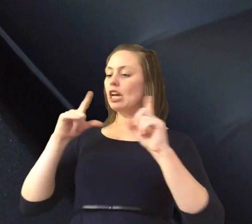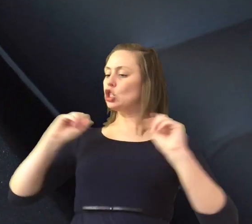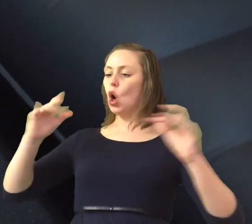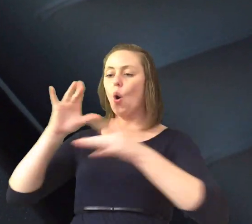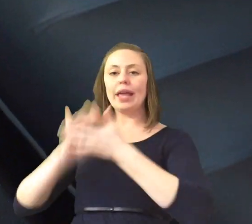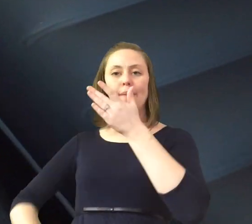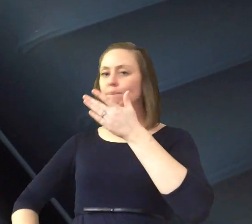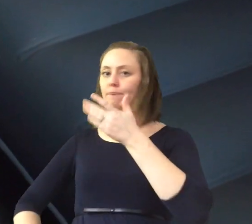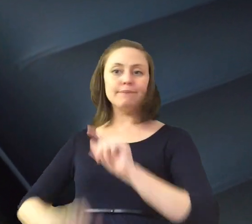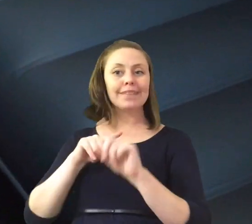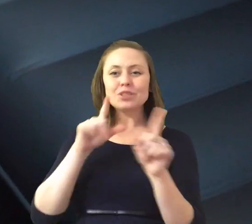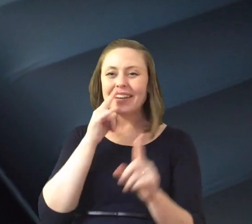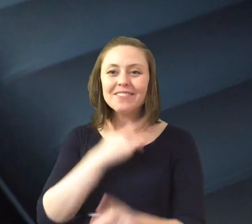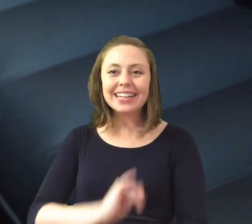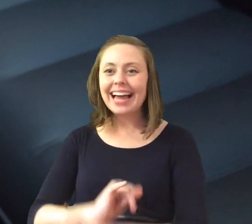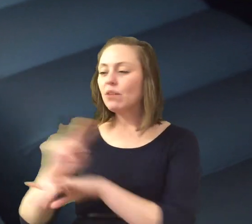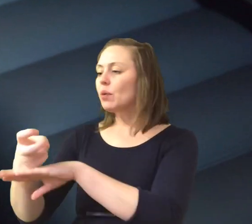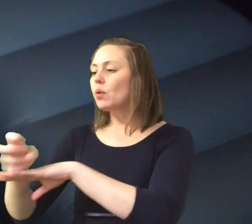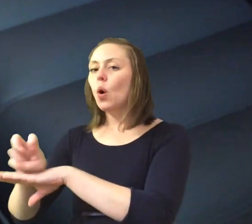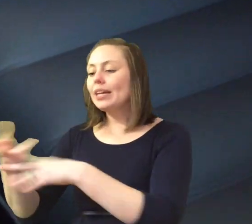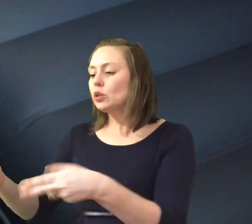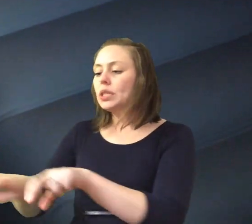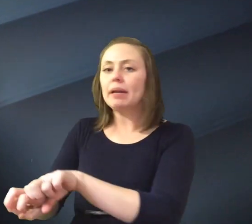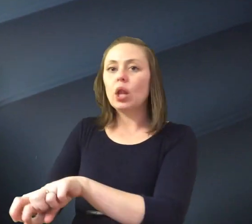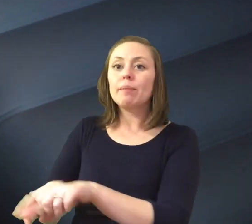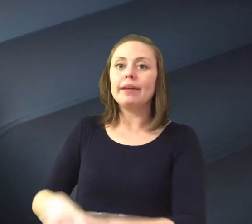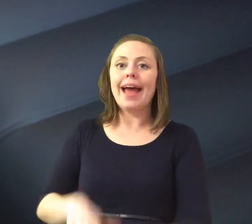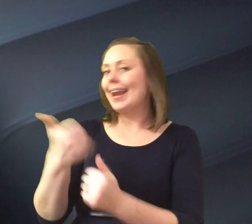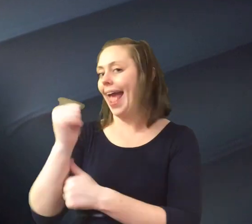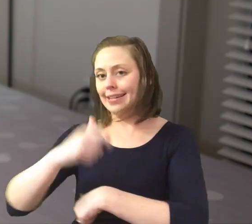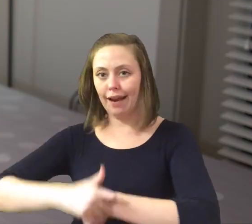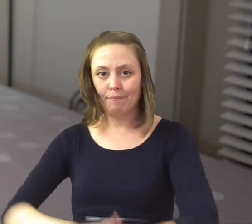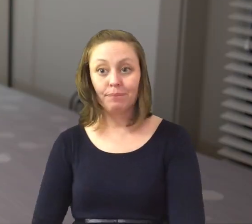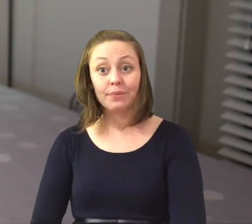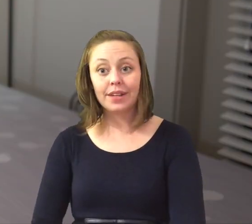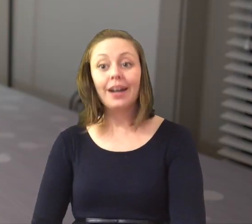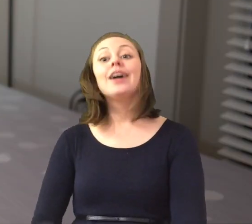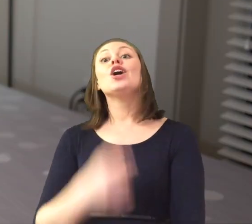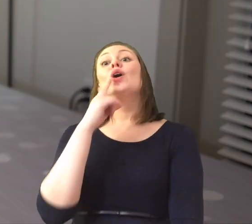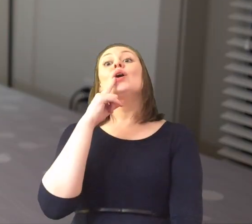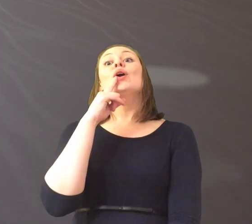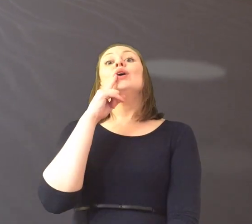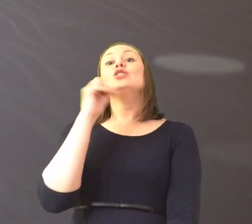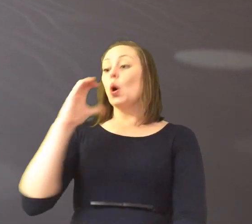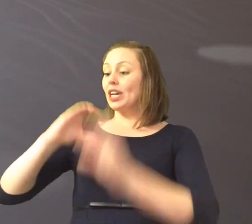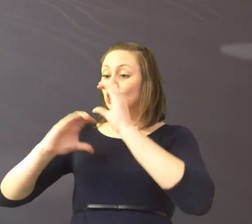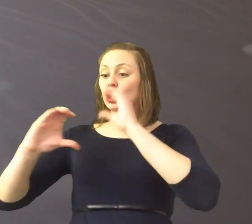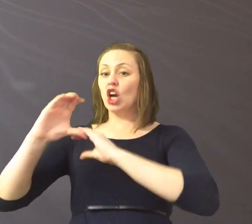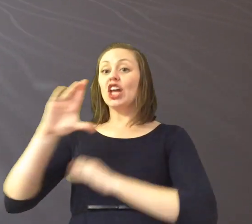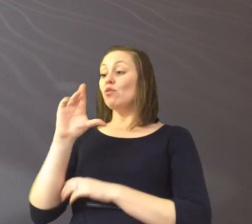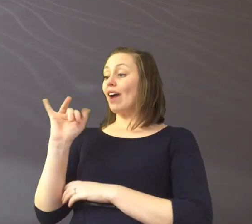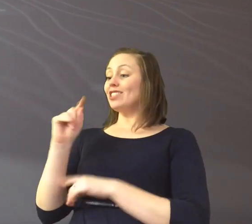gap in between, so we didn't feel like we were rolling towards the middle of the bed at any time. Okay, so the ReST construction.